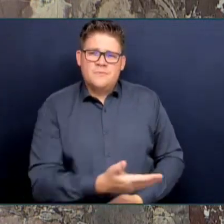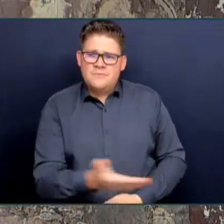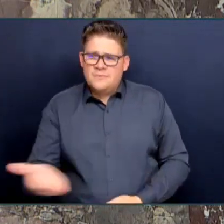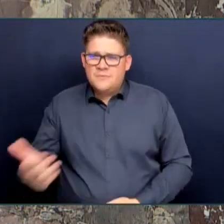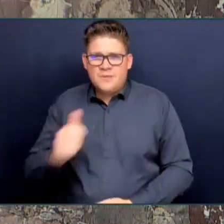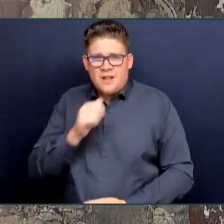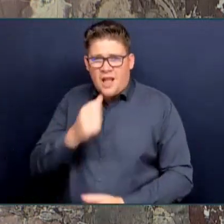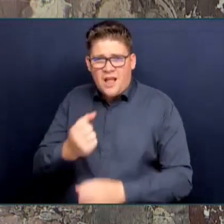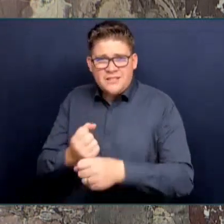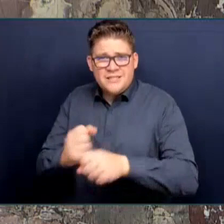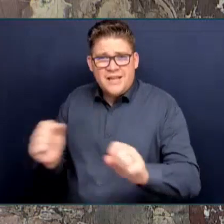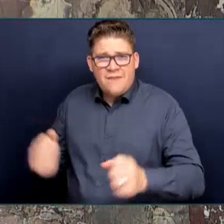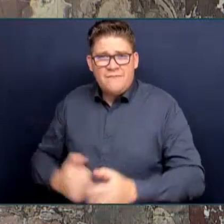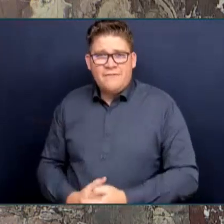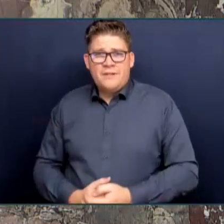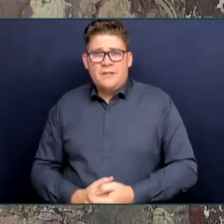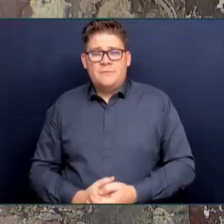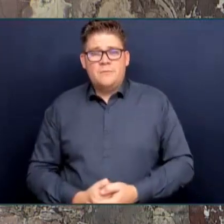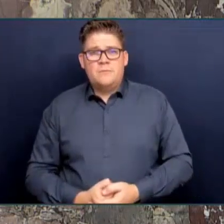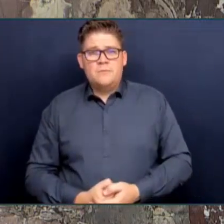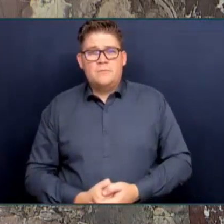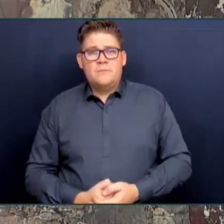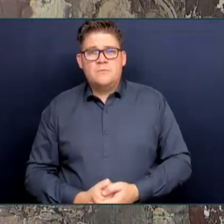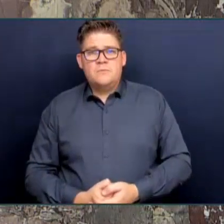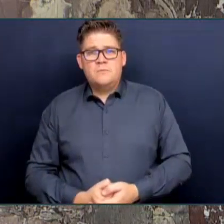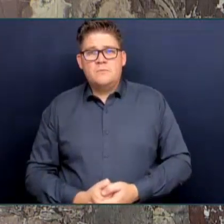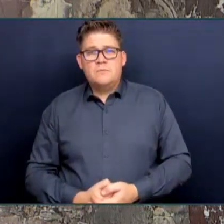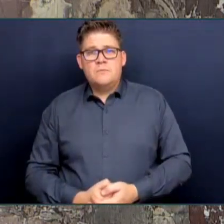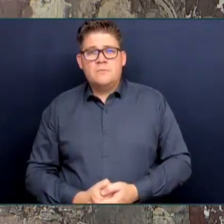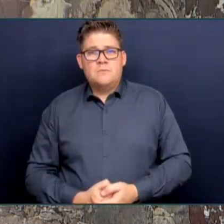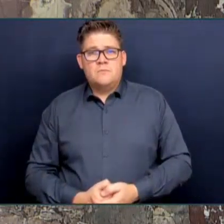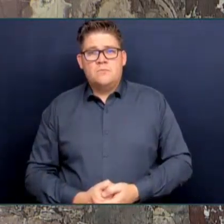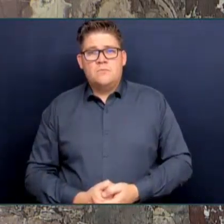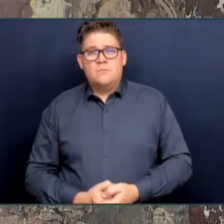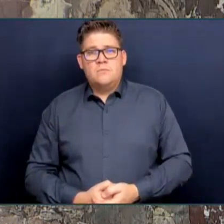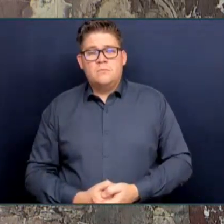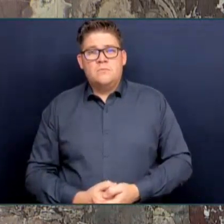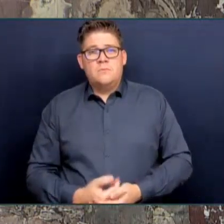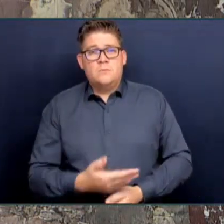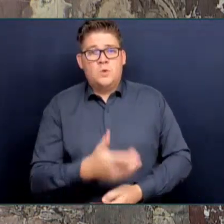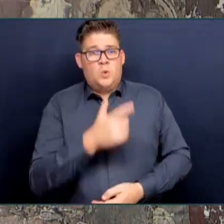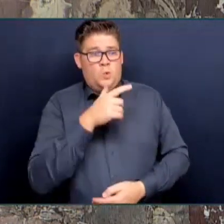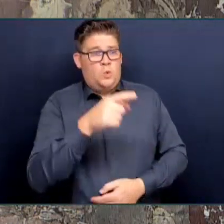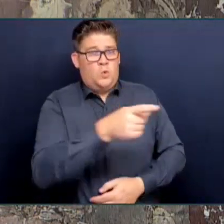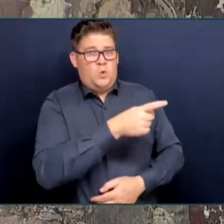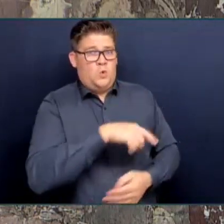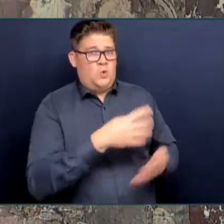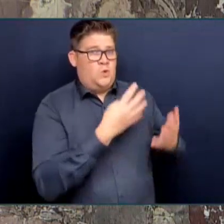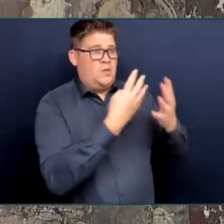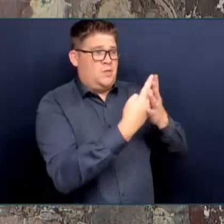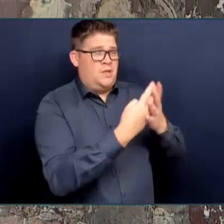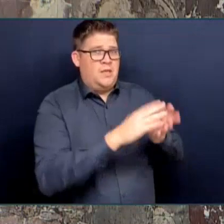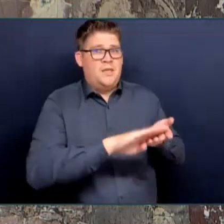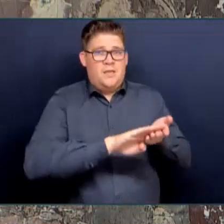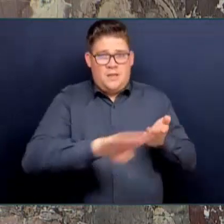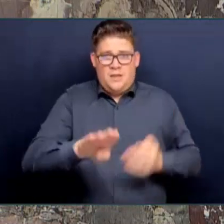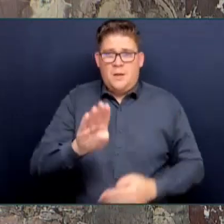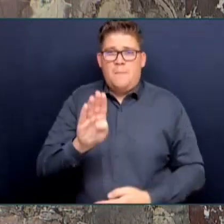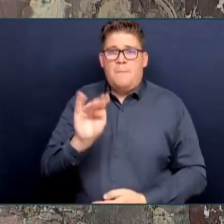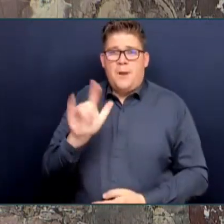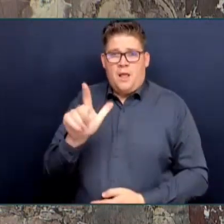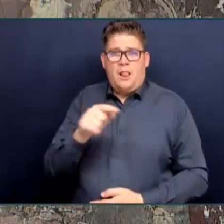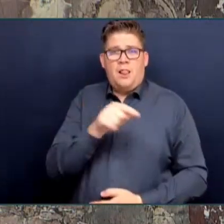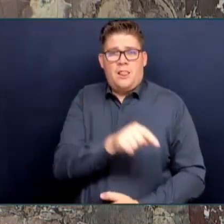rules was the core topic of discussion at the federal, provincial, territorial meeting of all the provinces and the territories across Canada.